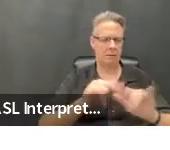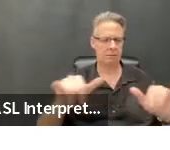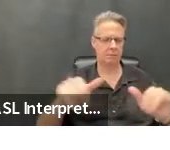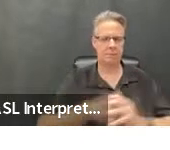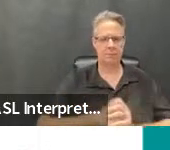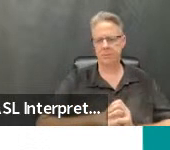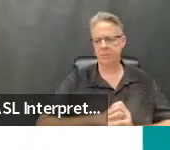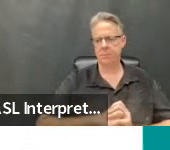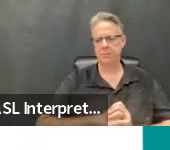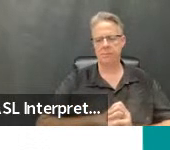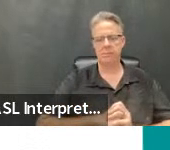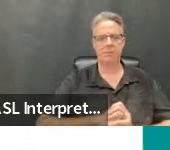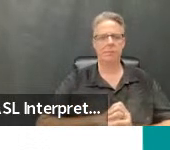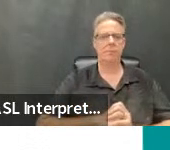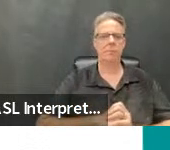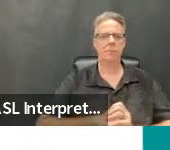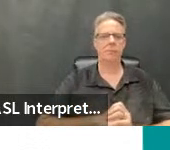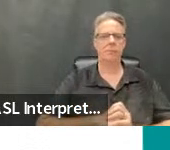Next slide.